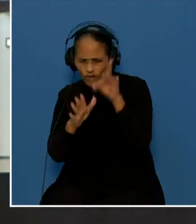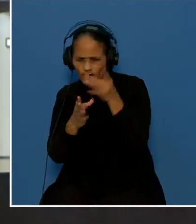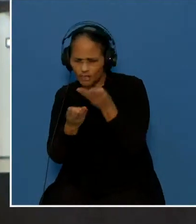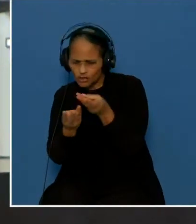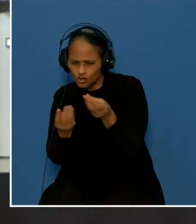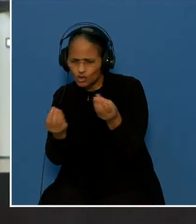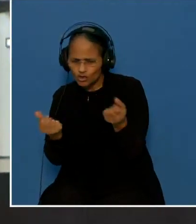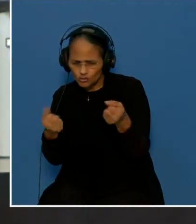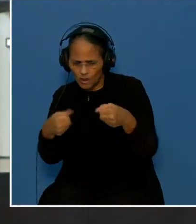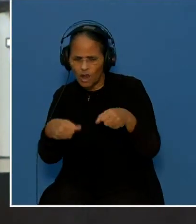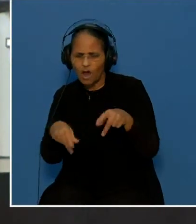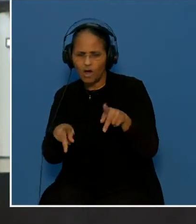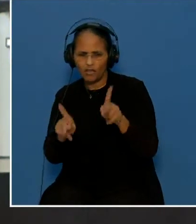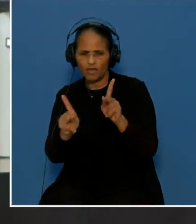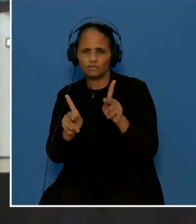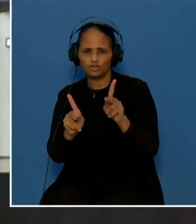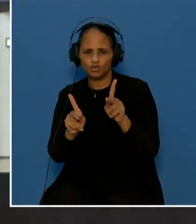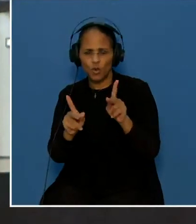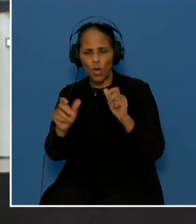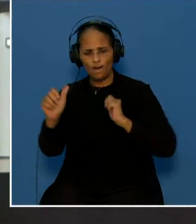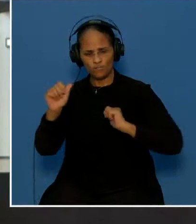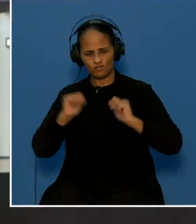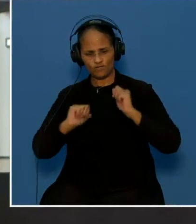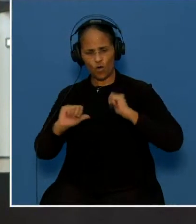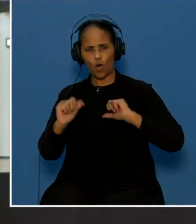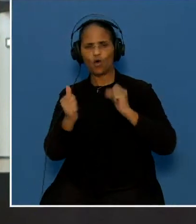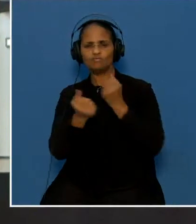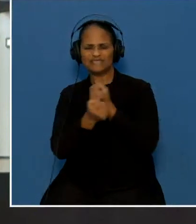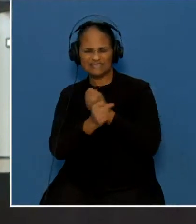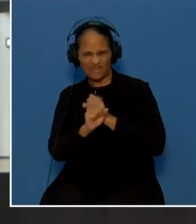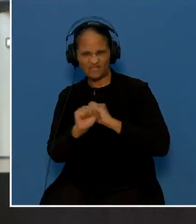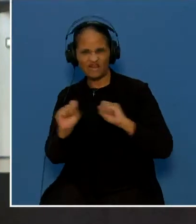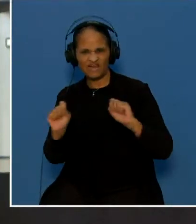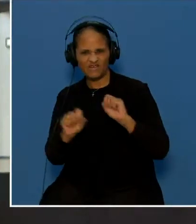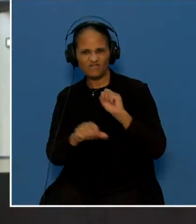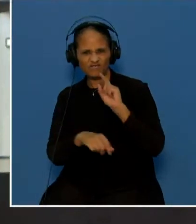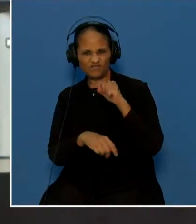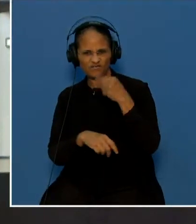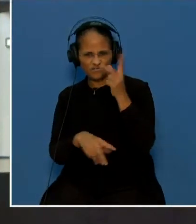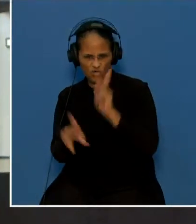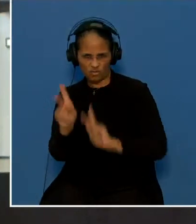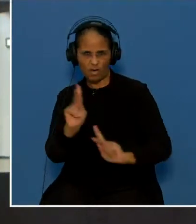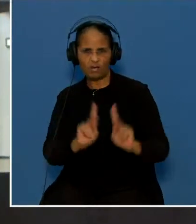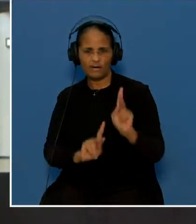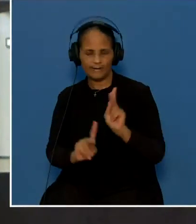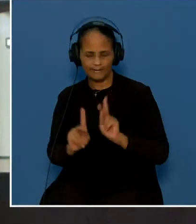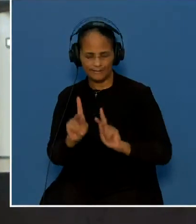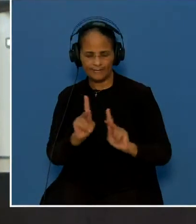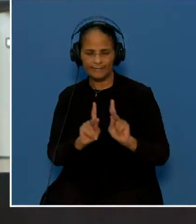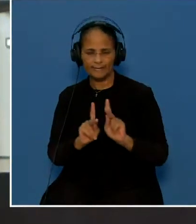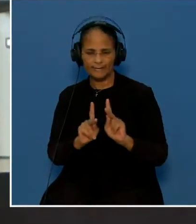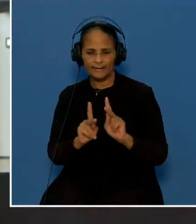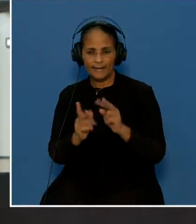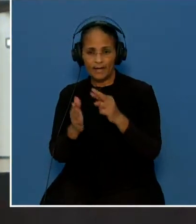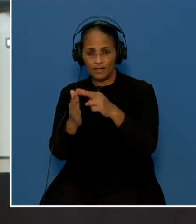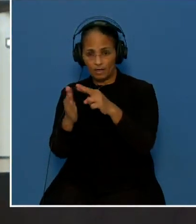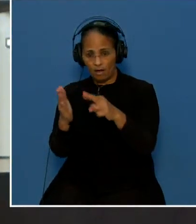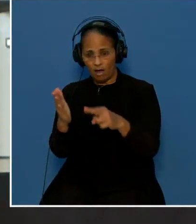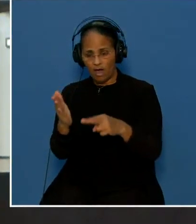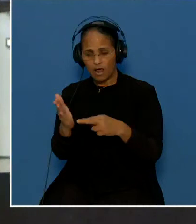allow them to perform safely for the public. The